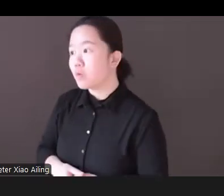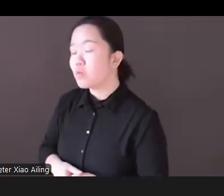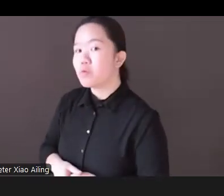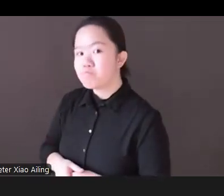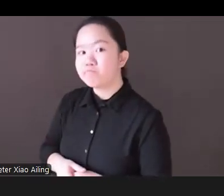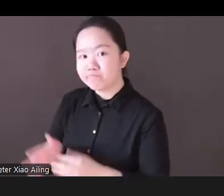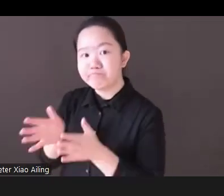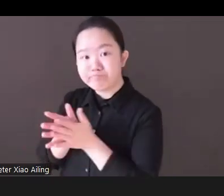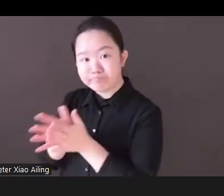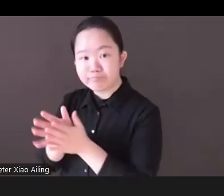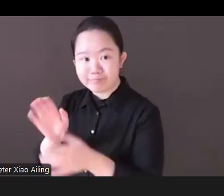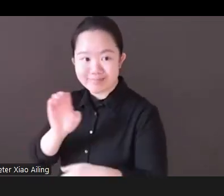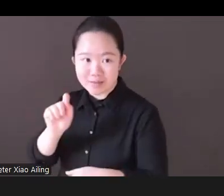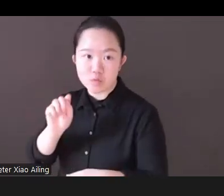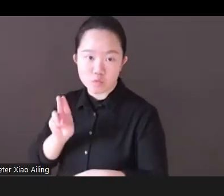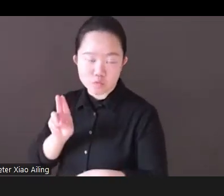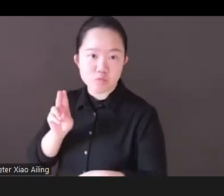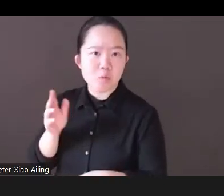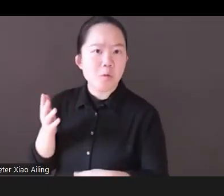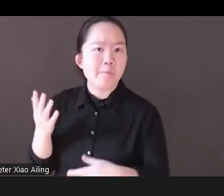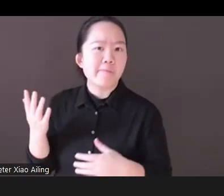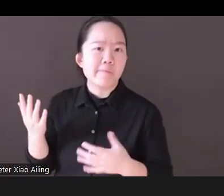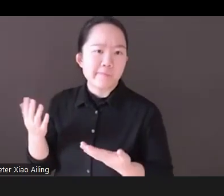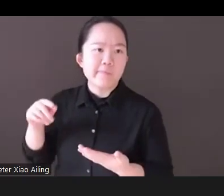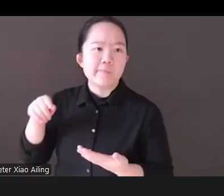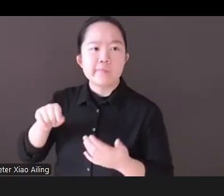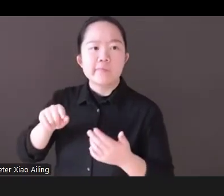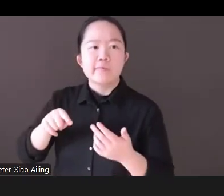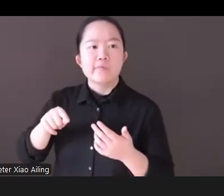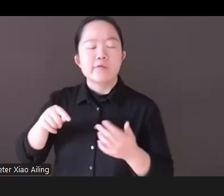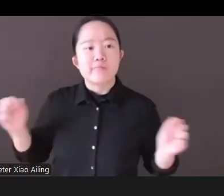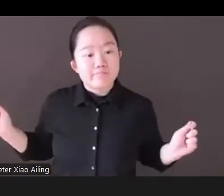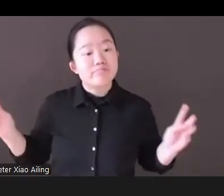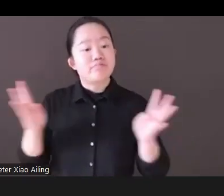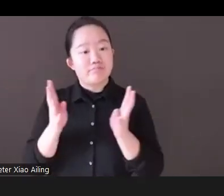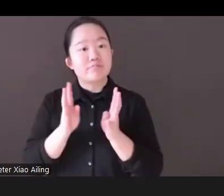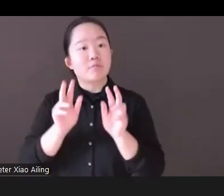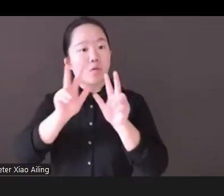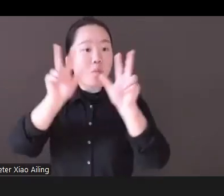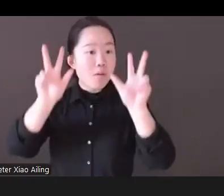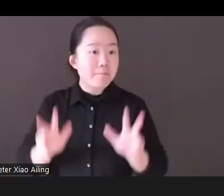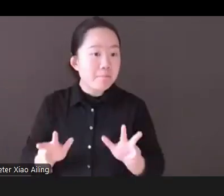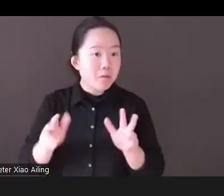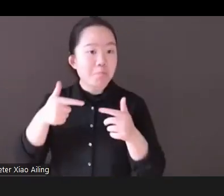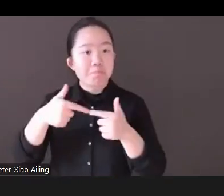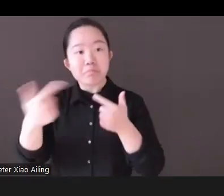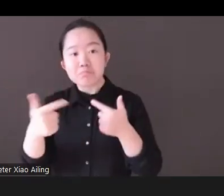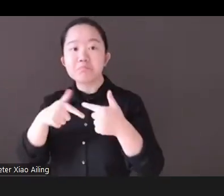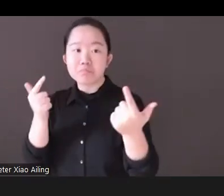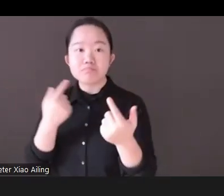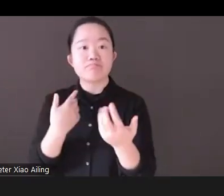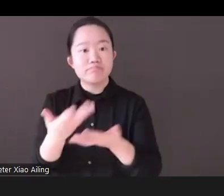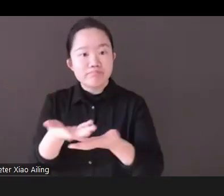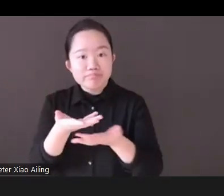such as this, but also webinars from other organizations than IAAP,